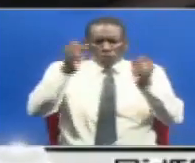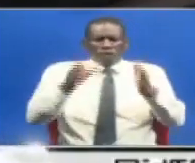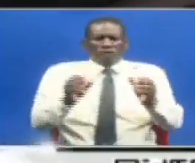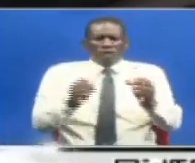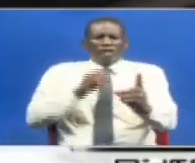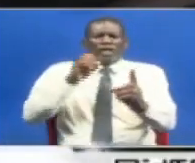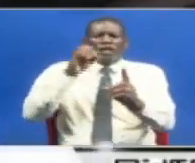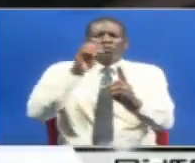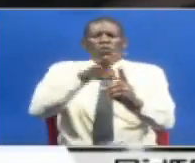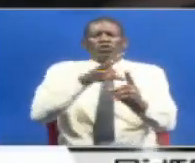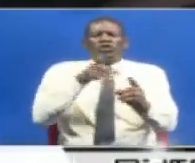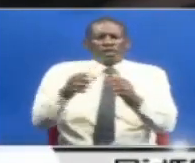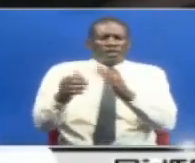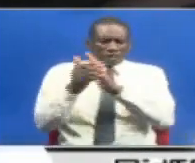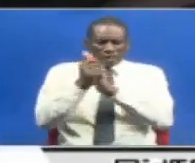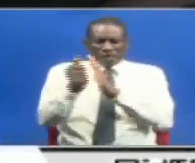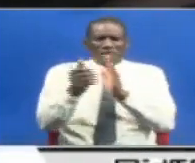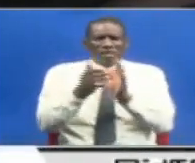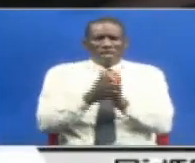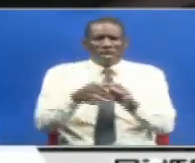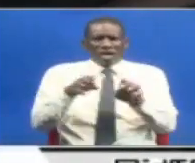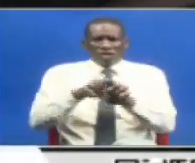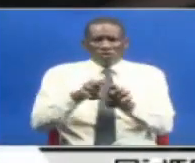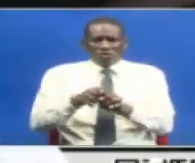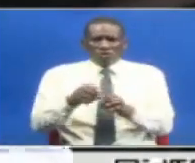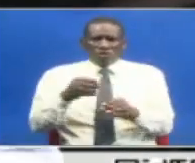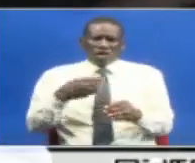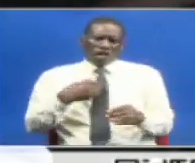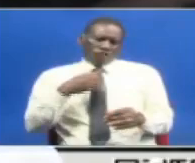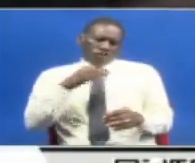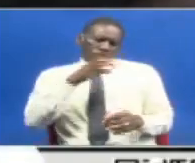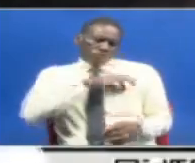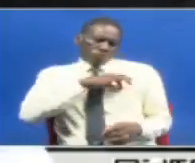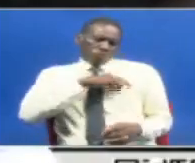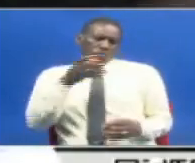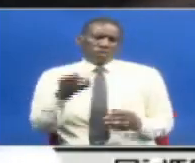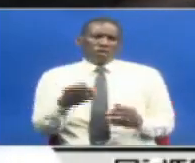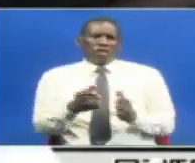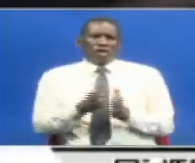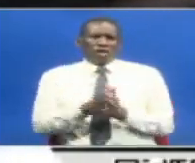skills while earning a decent living while also representing our country.